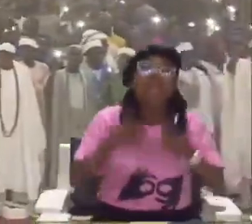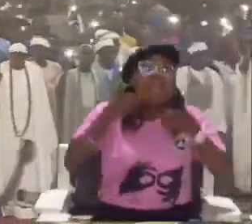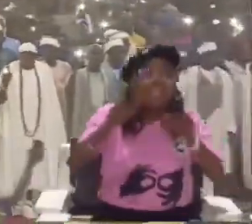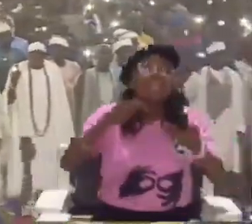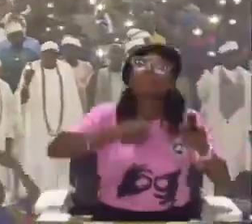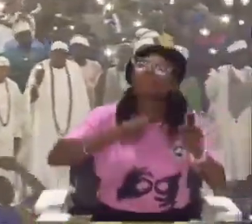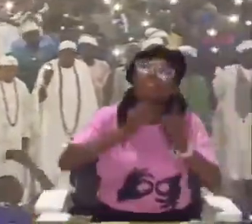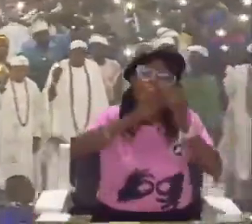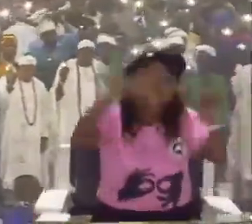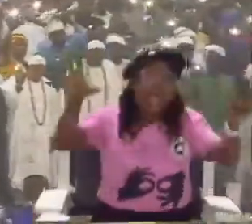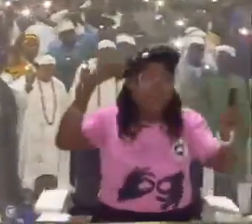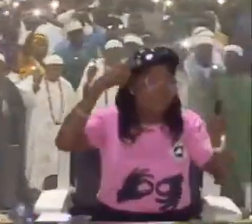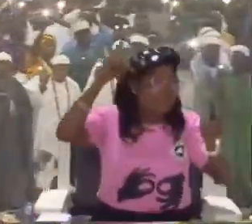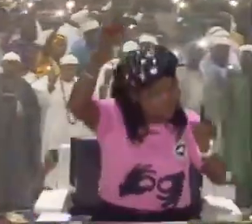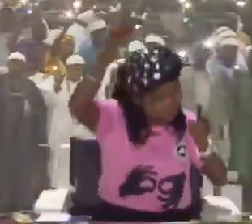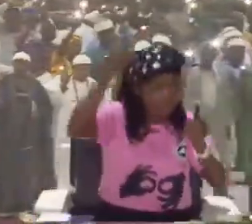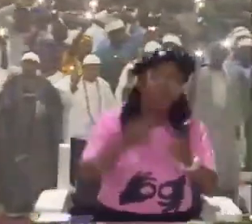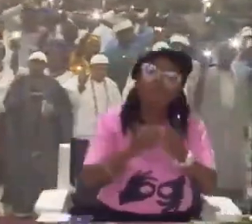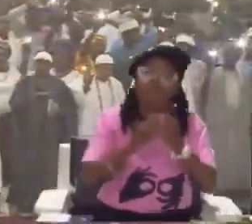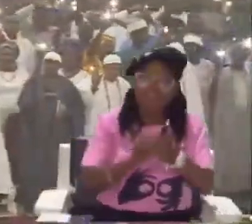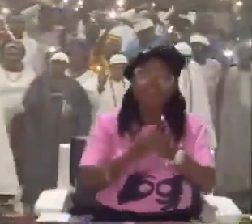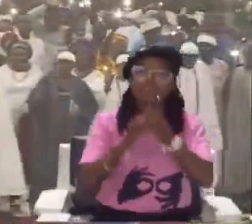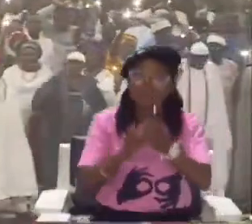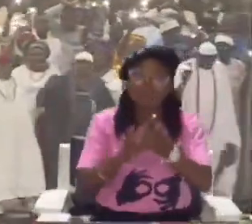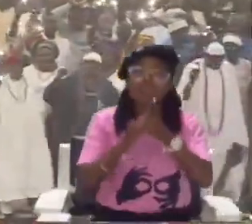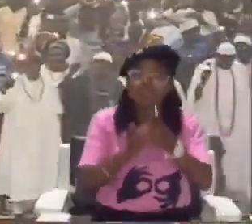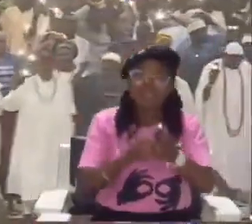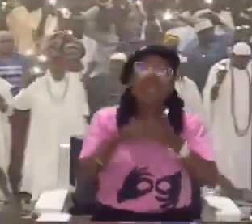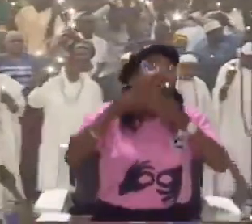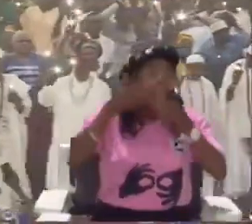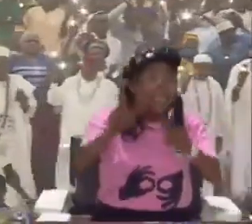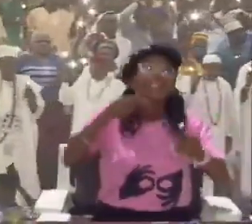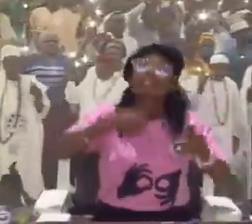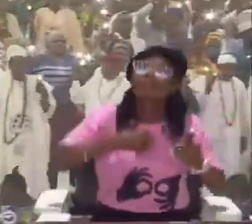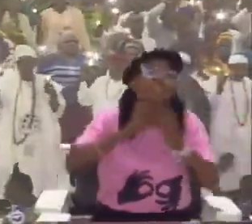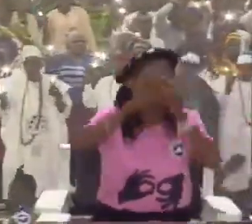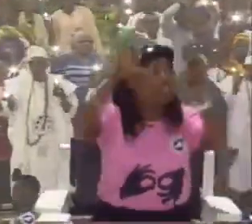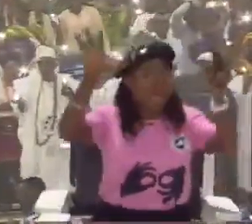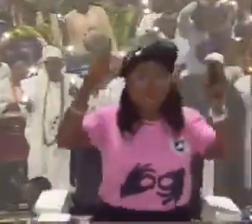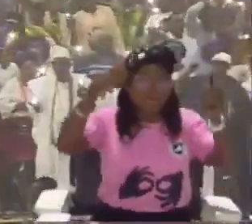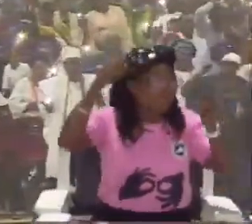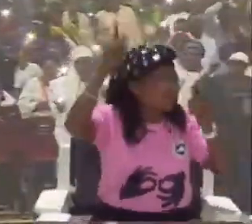for you. Let me shine for